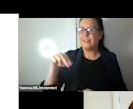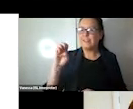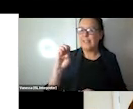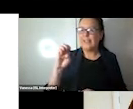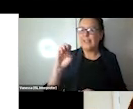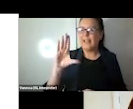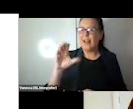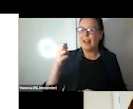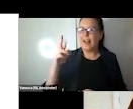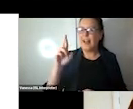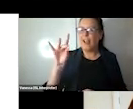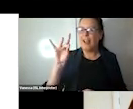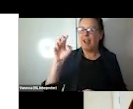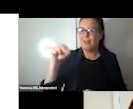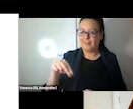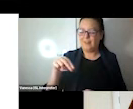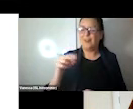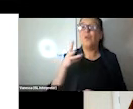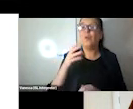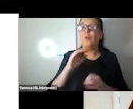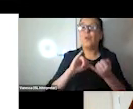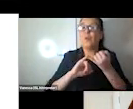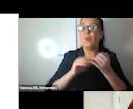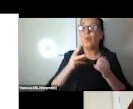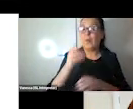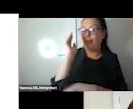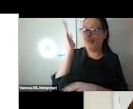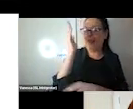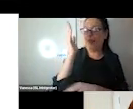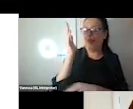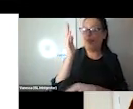and the opening of this webinar this morning.